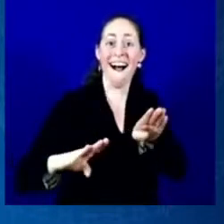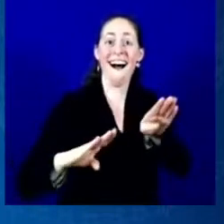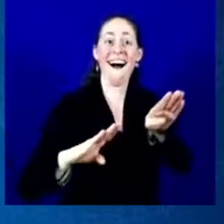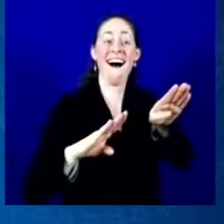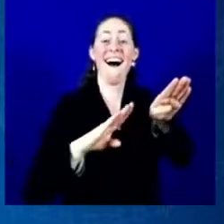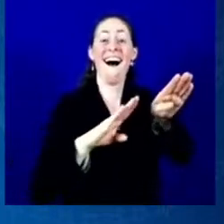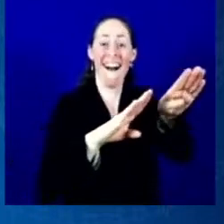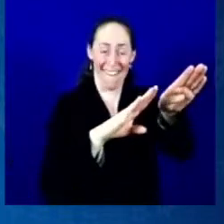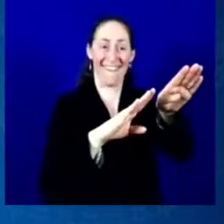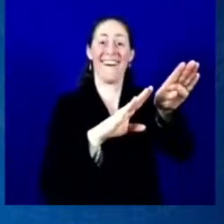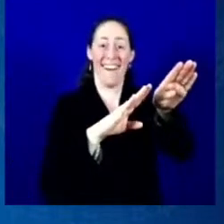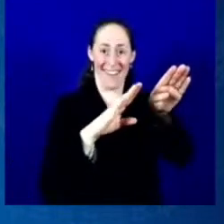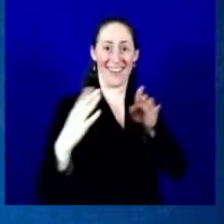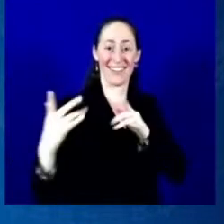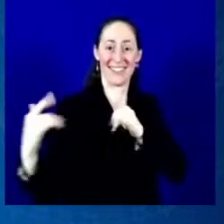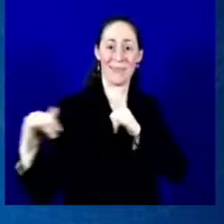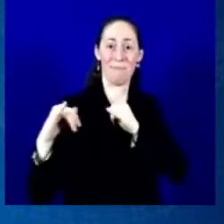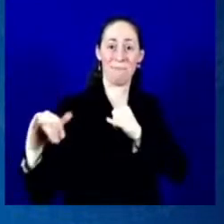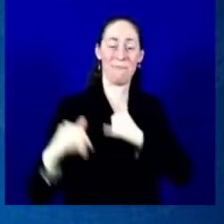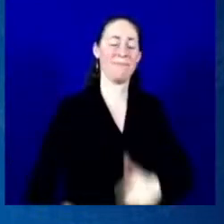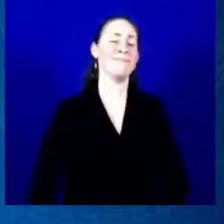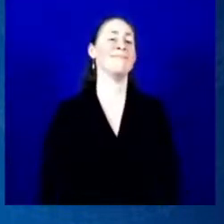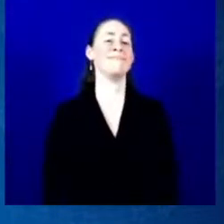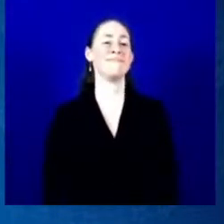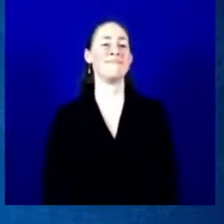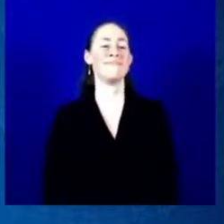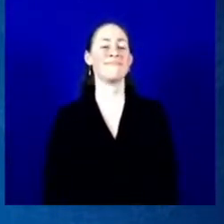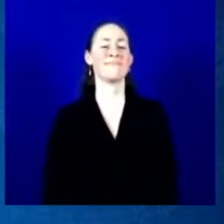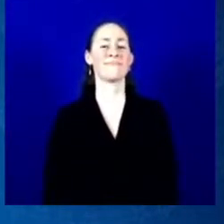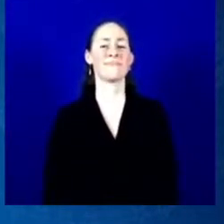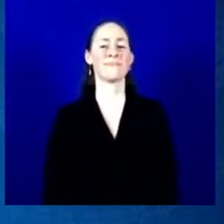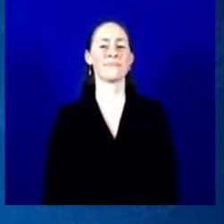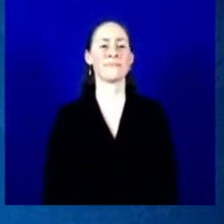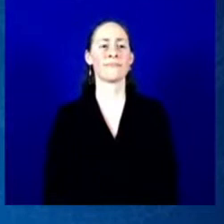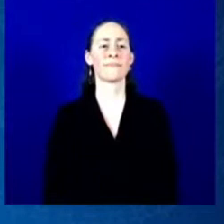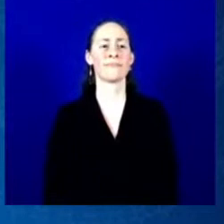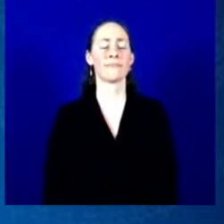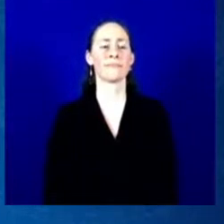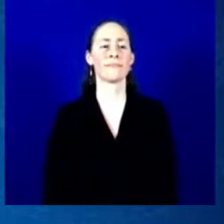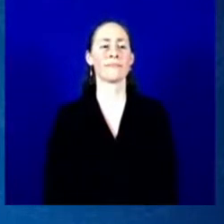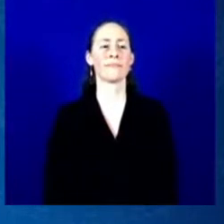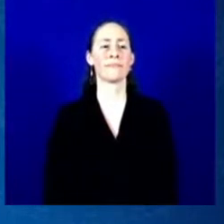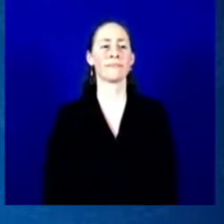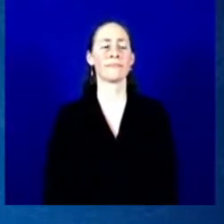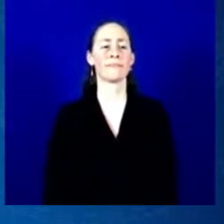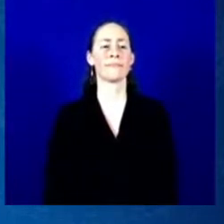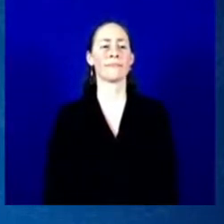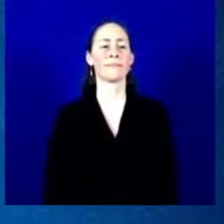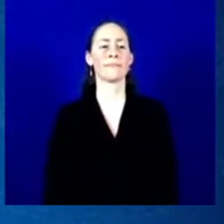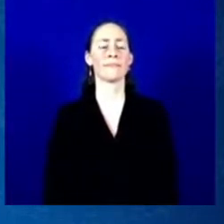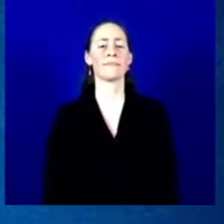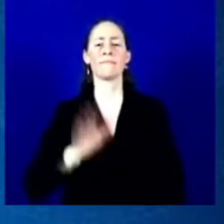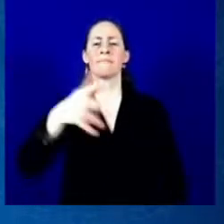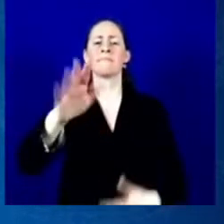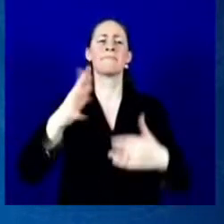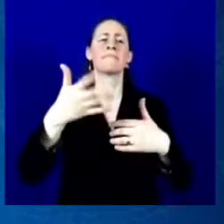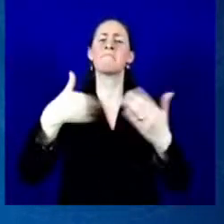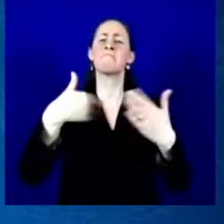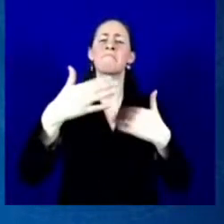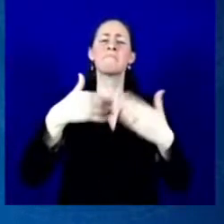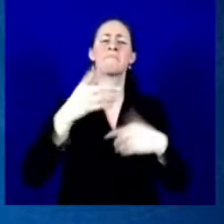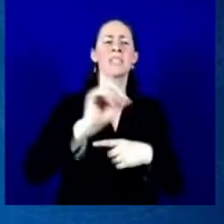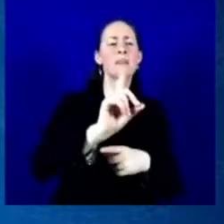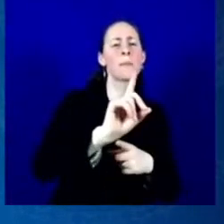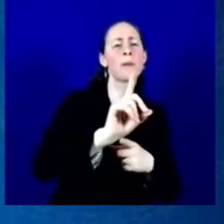say parenthetically, if we were sitting down, we set a bipartisan committee together and said, okay, we're going to decide what we do in